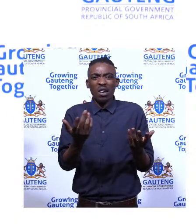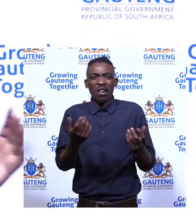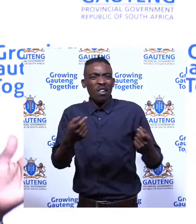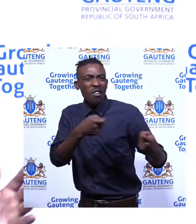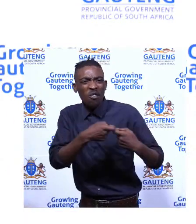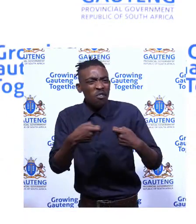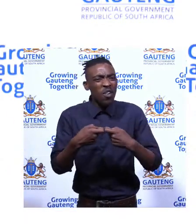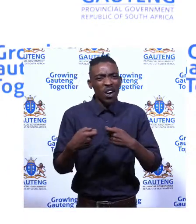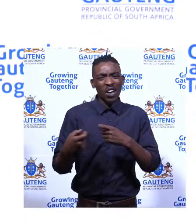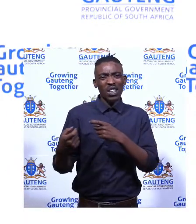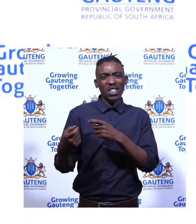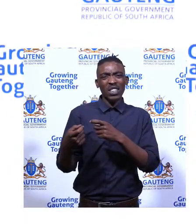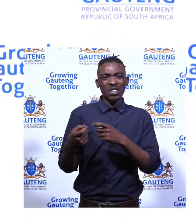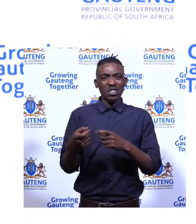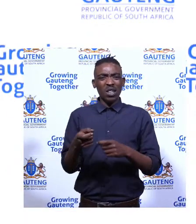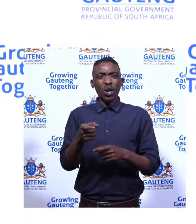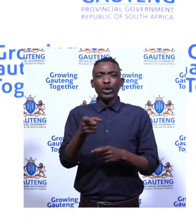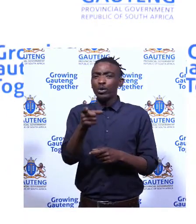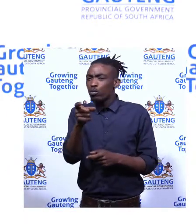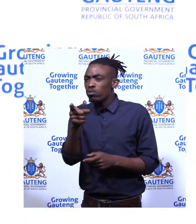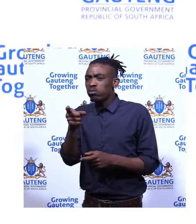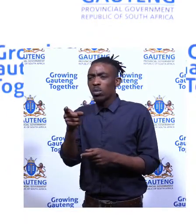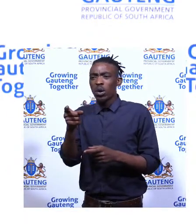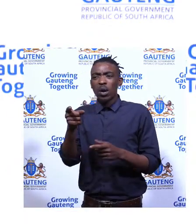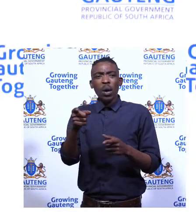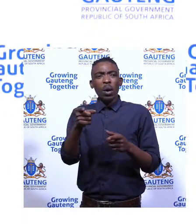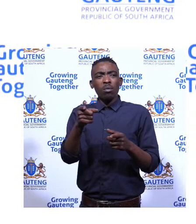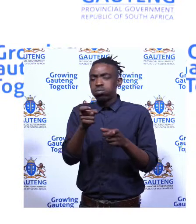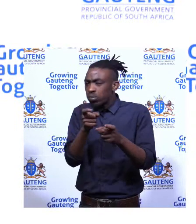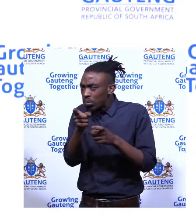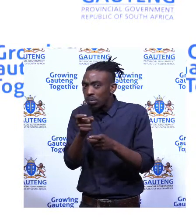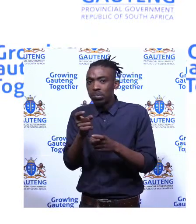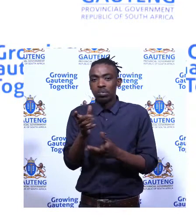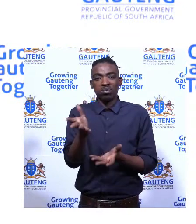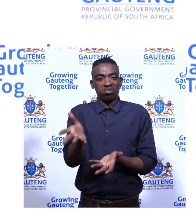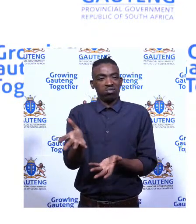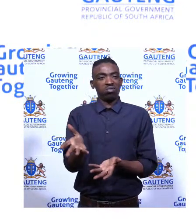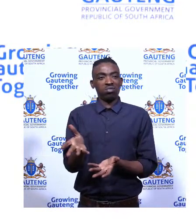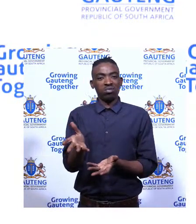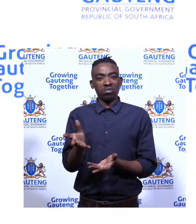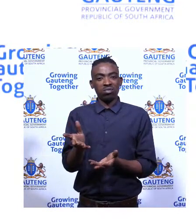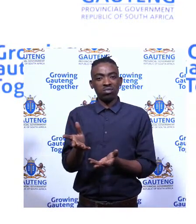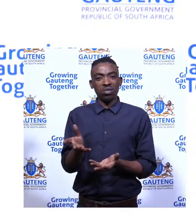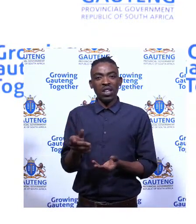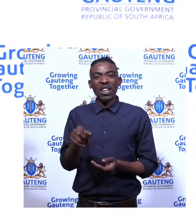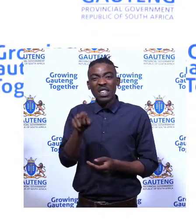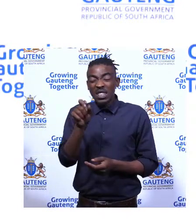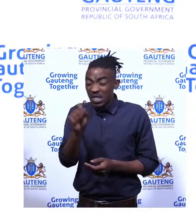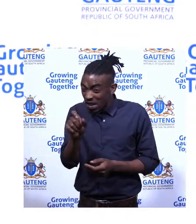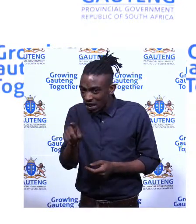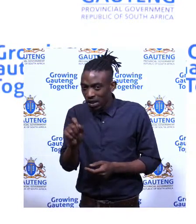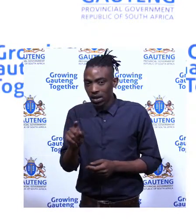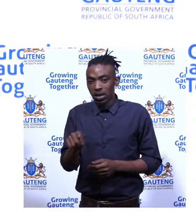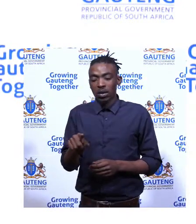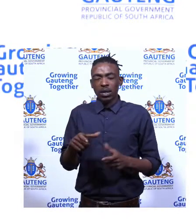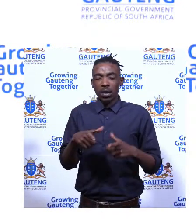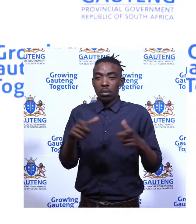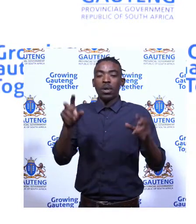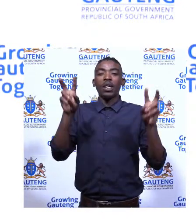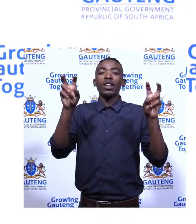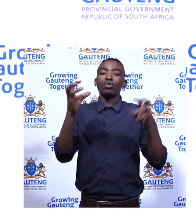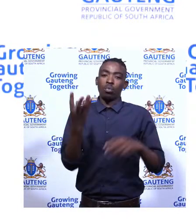fights, shootings. It's the impact on the trauma beds was there. So